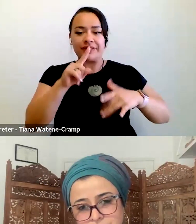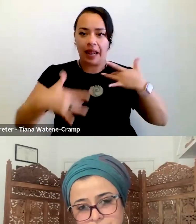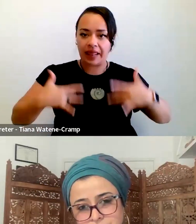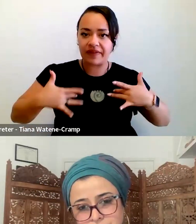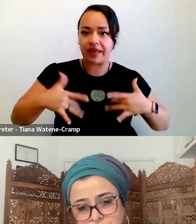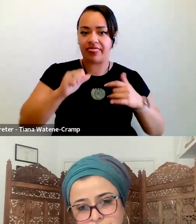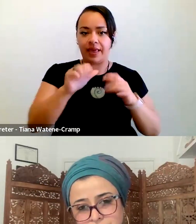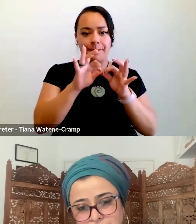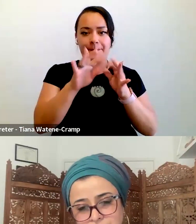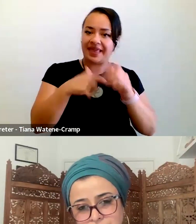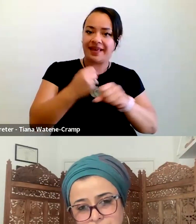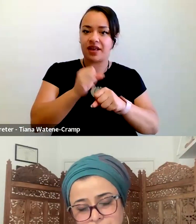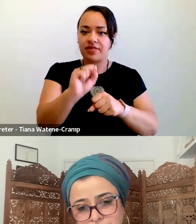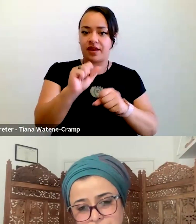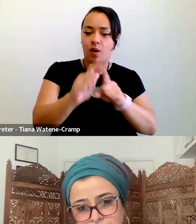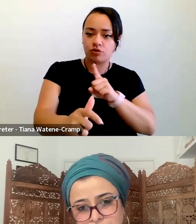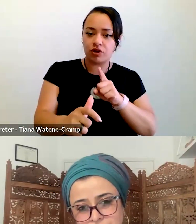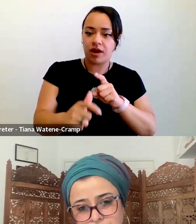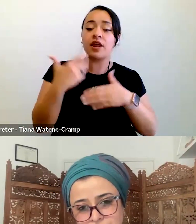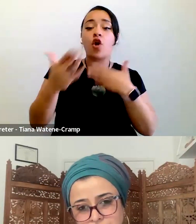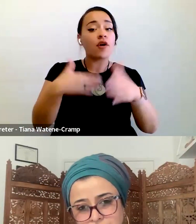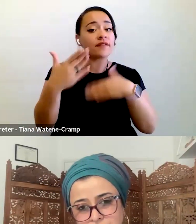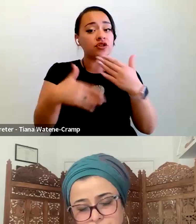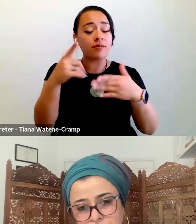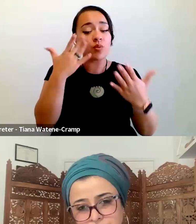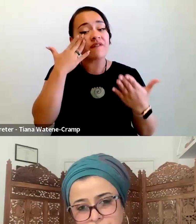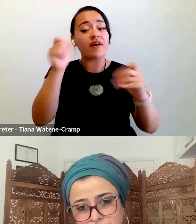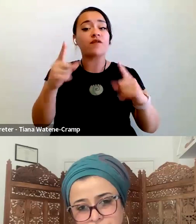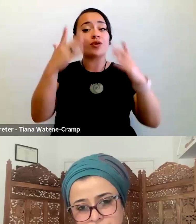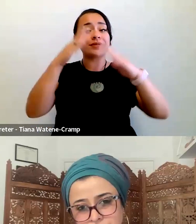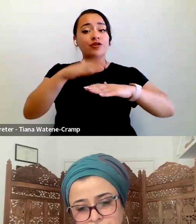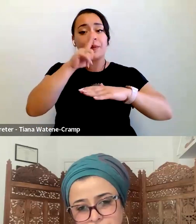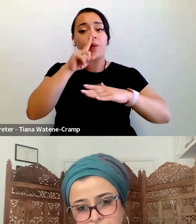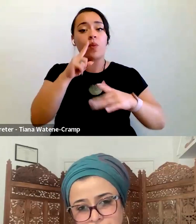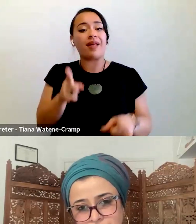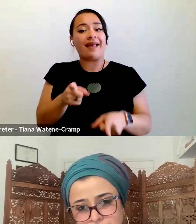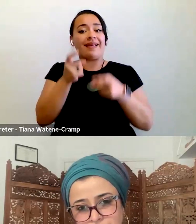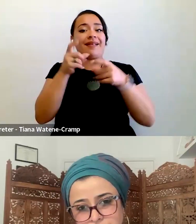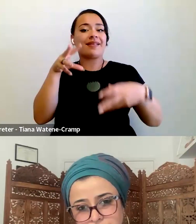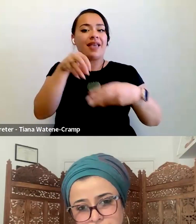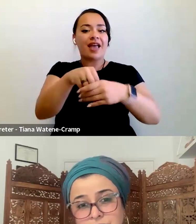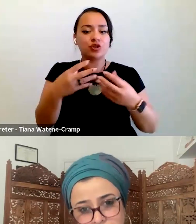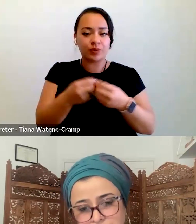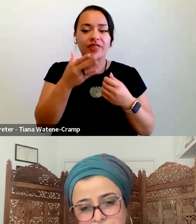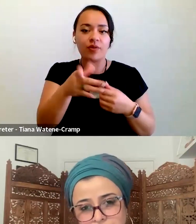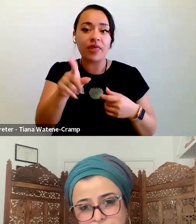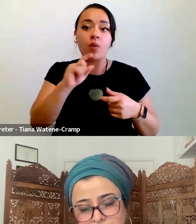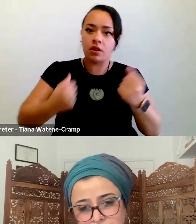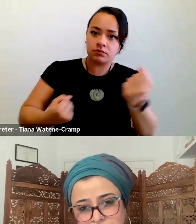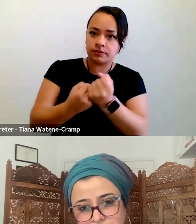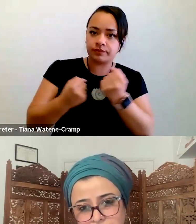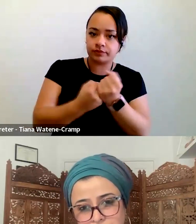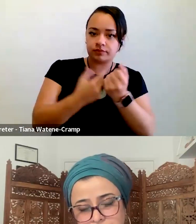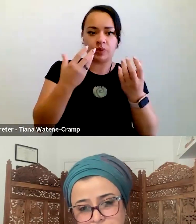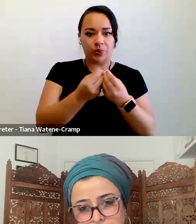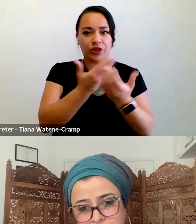over time, what you will find is First Nations people will engage with you and want to make content for you. You know, it's a slow